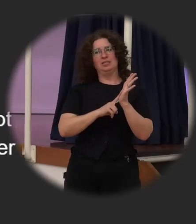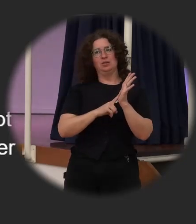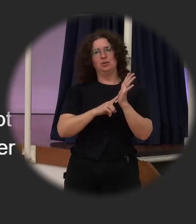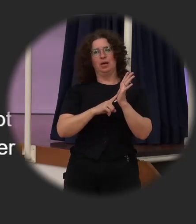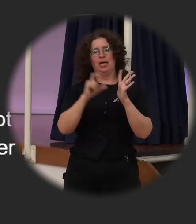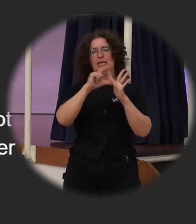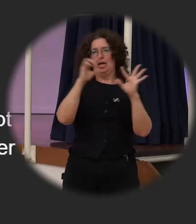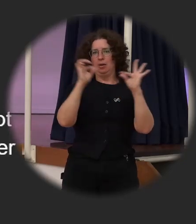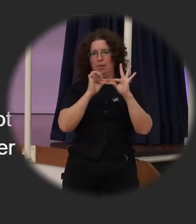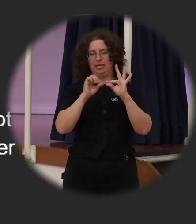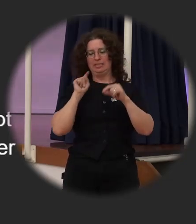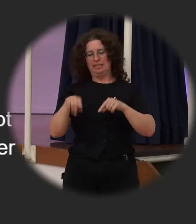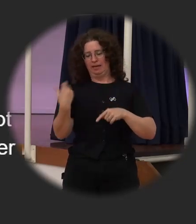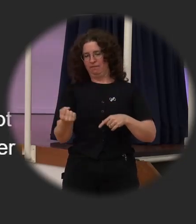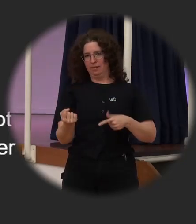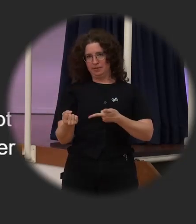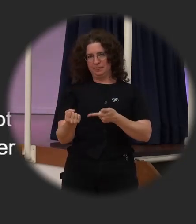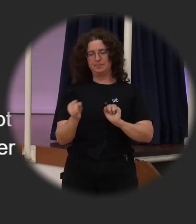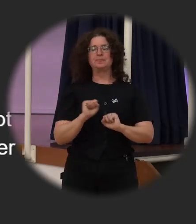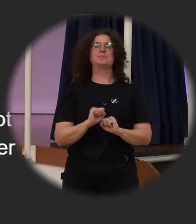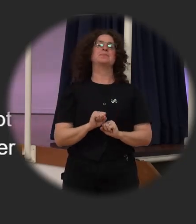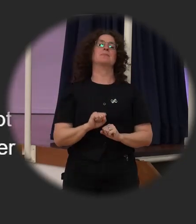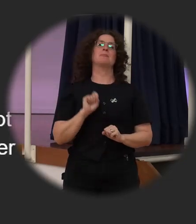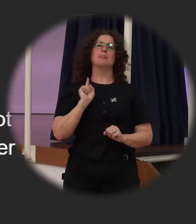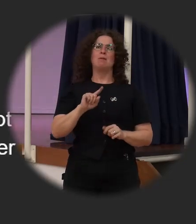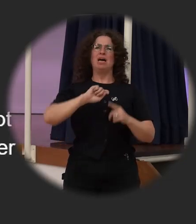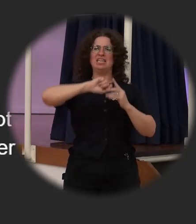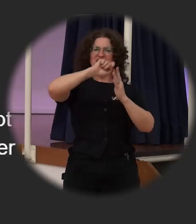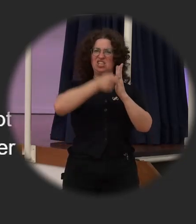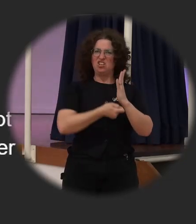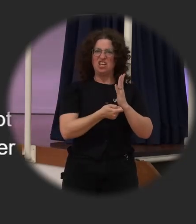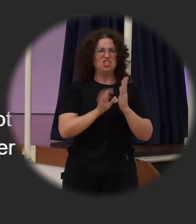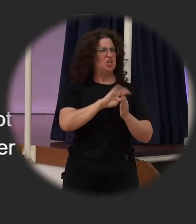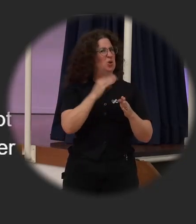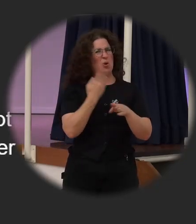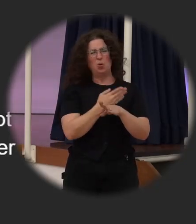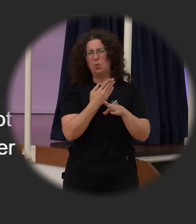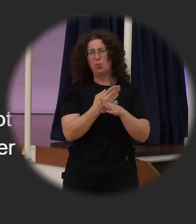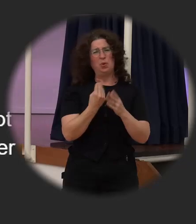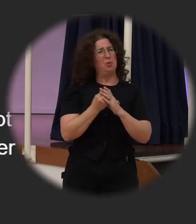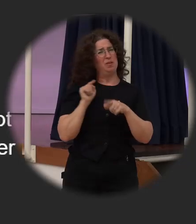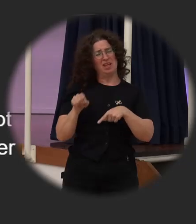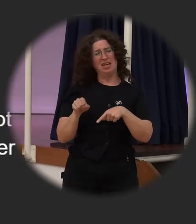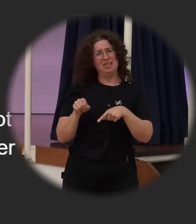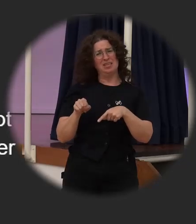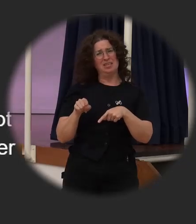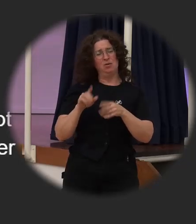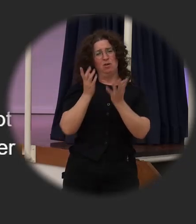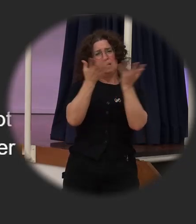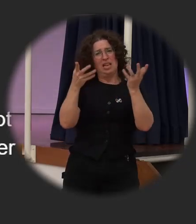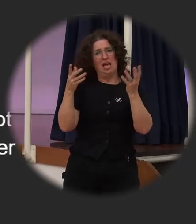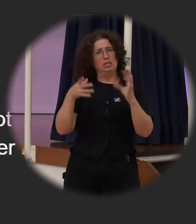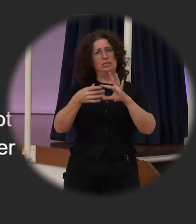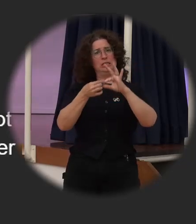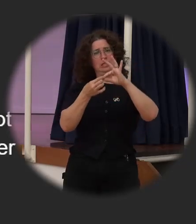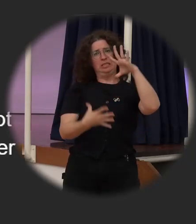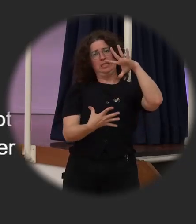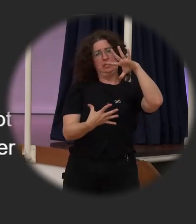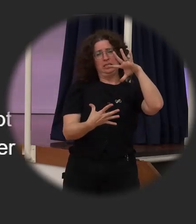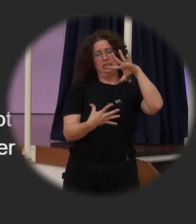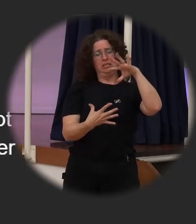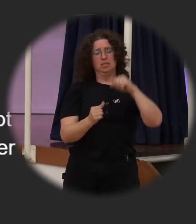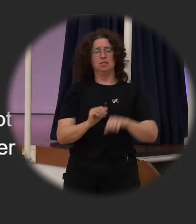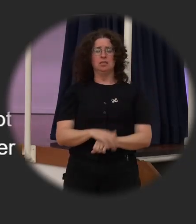Firebase has. But this serialization doesn't work with the functions, the cloud functions,